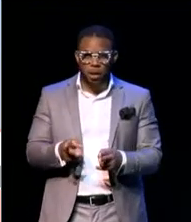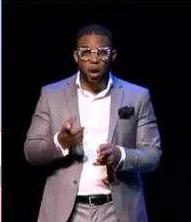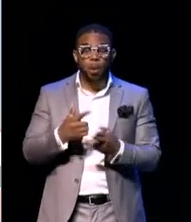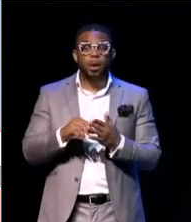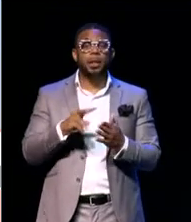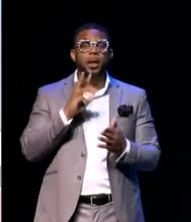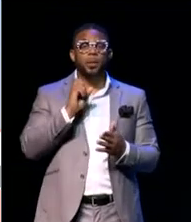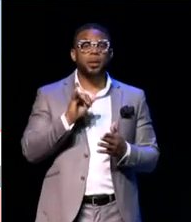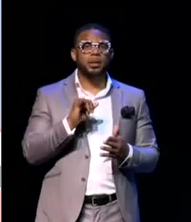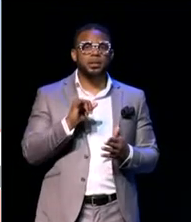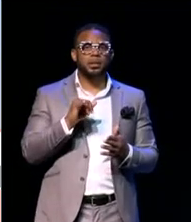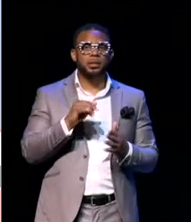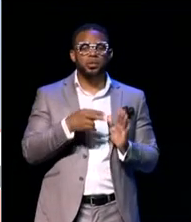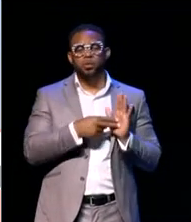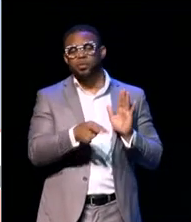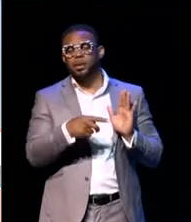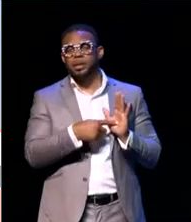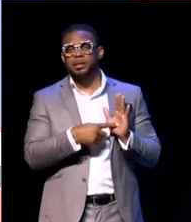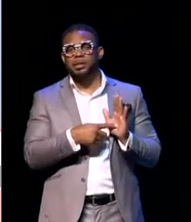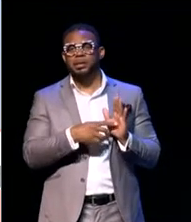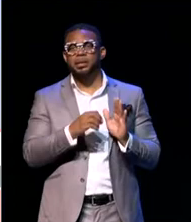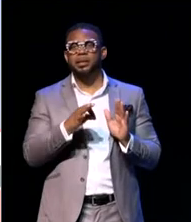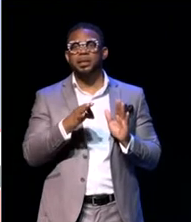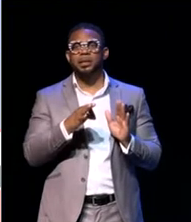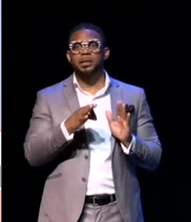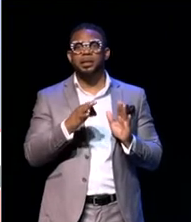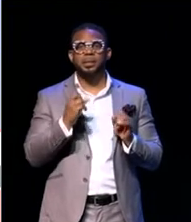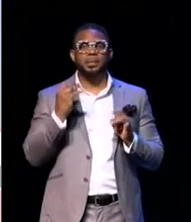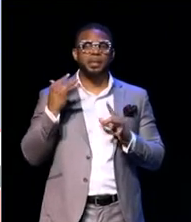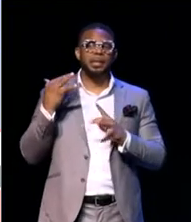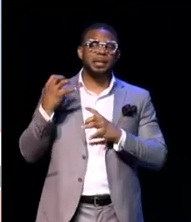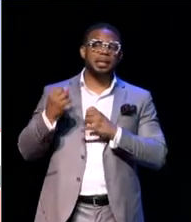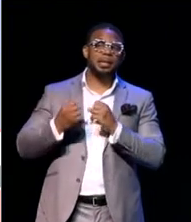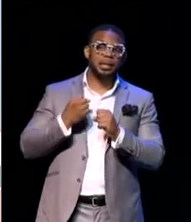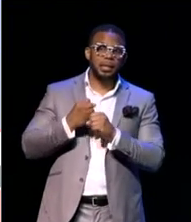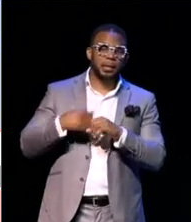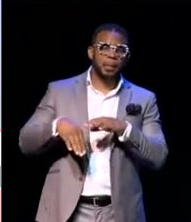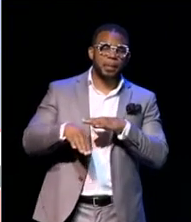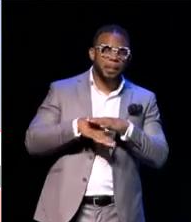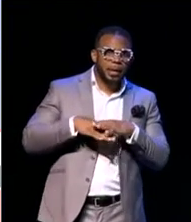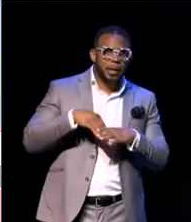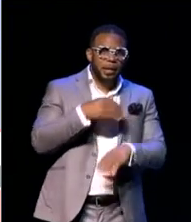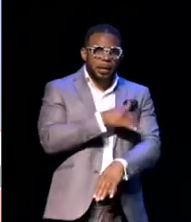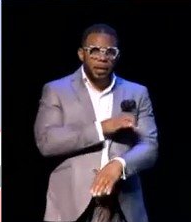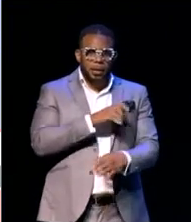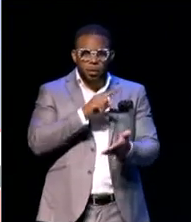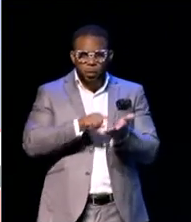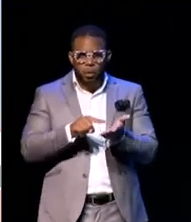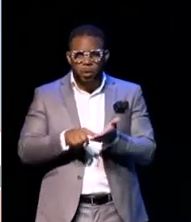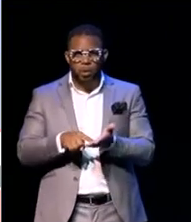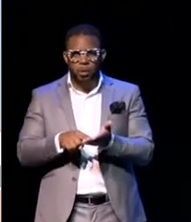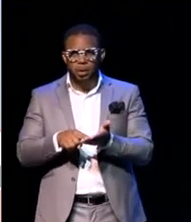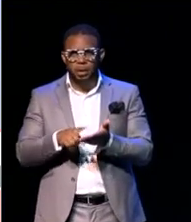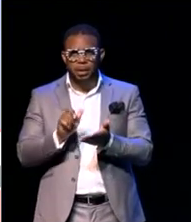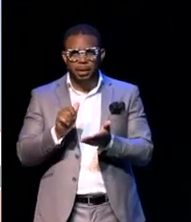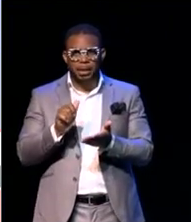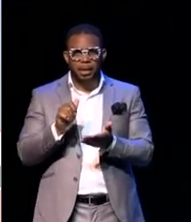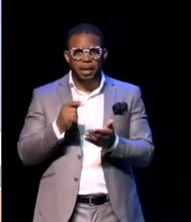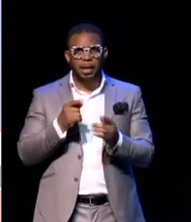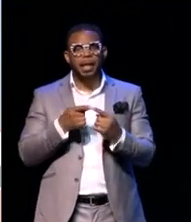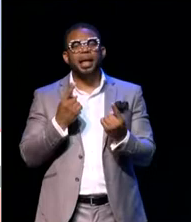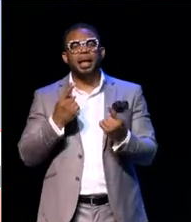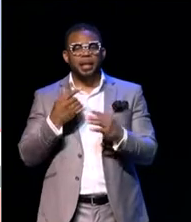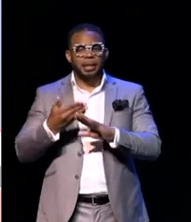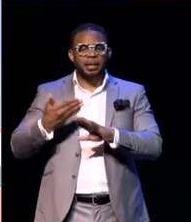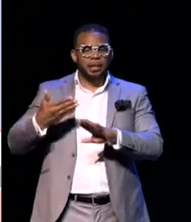What that was the reflection of the decades of basic and clinical research that